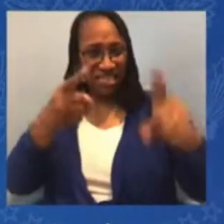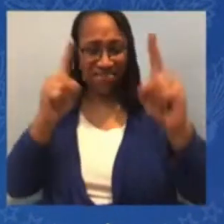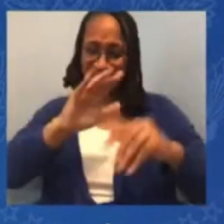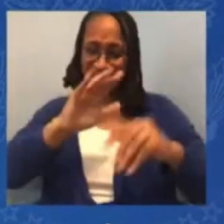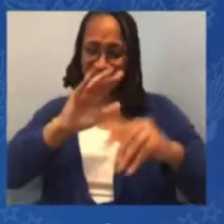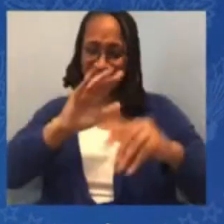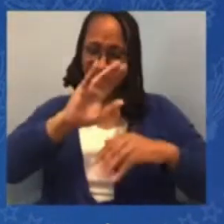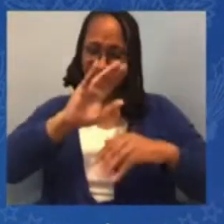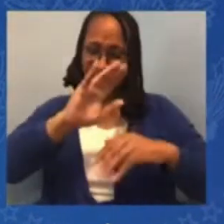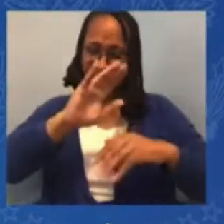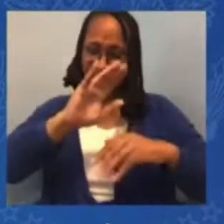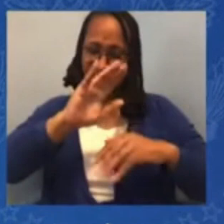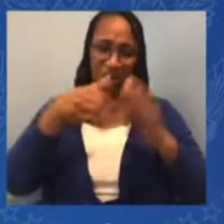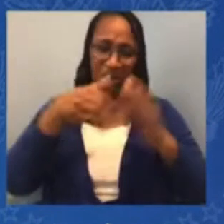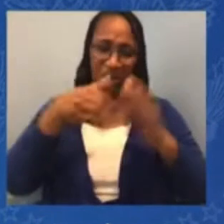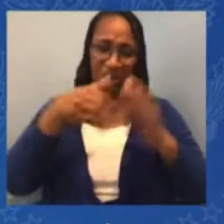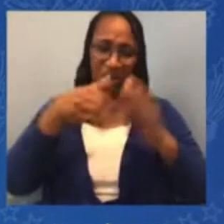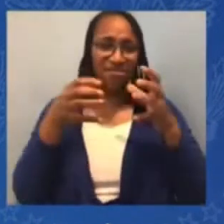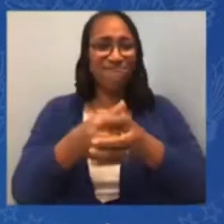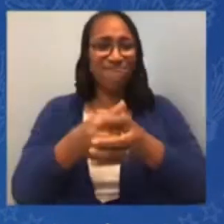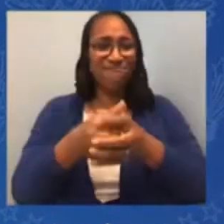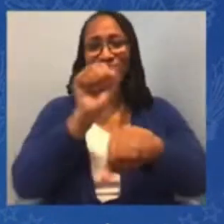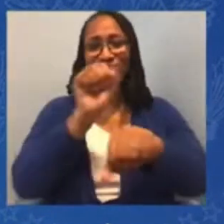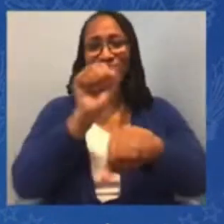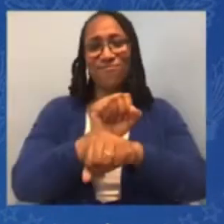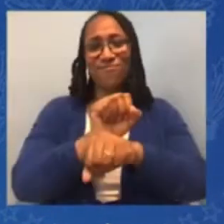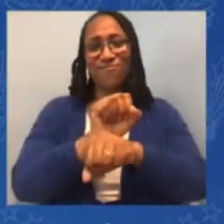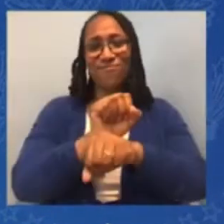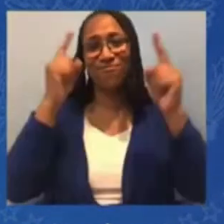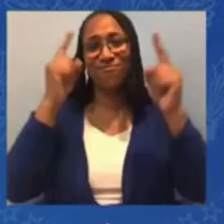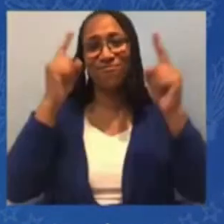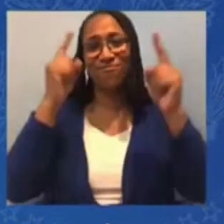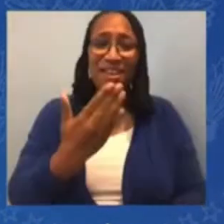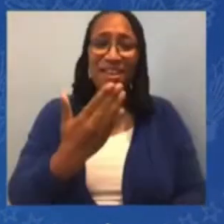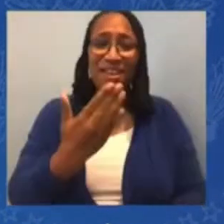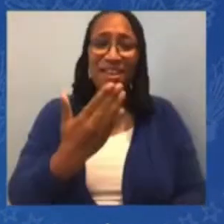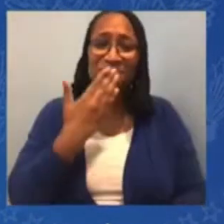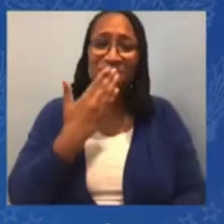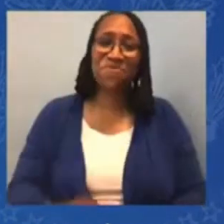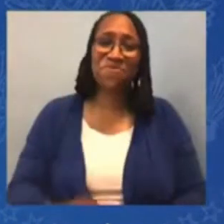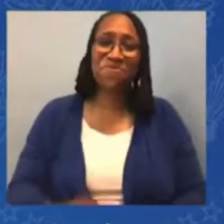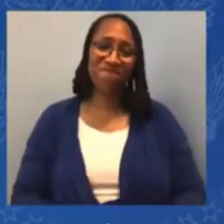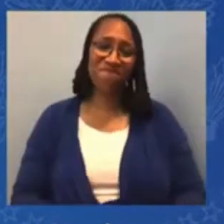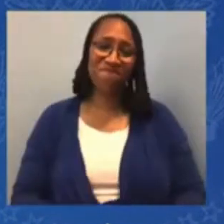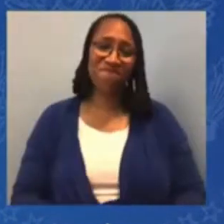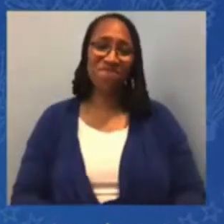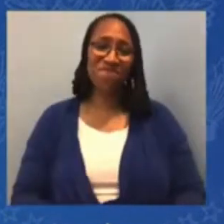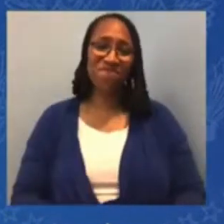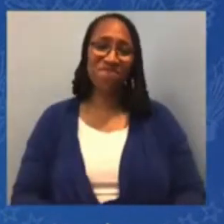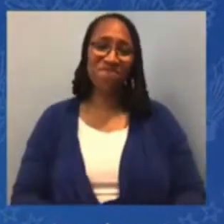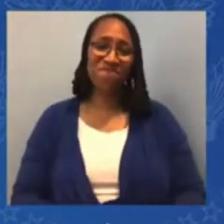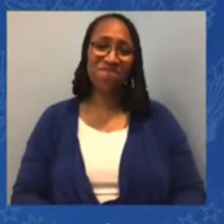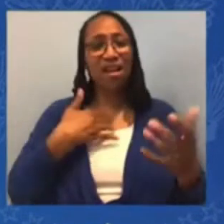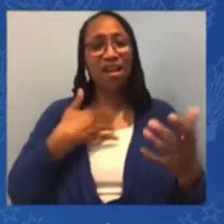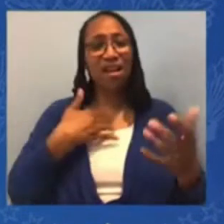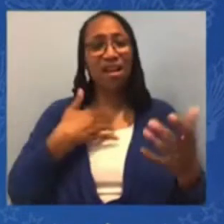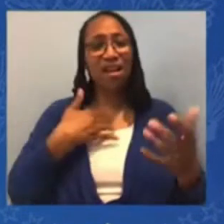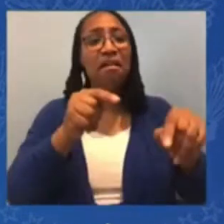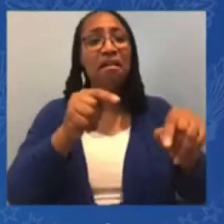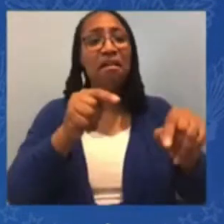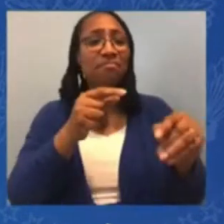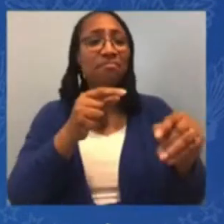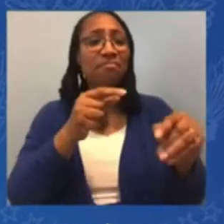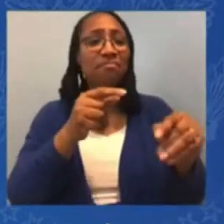Now, as you, some of you know, I'd usually come down and say hi to all of you. They tell me there's a storm coming in. Is that